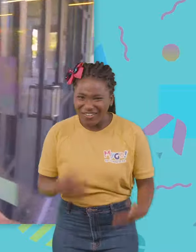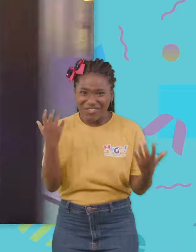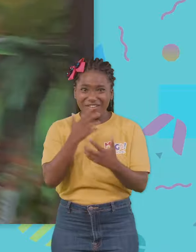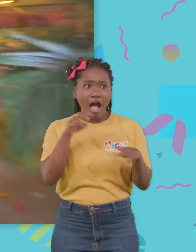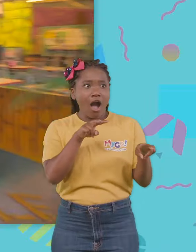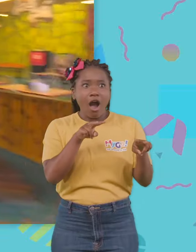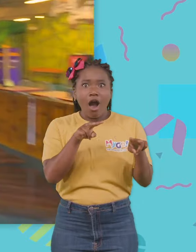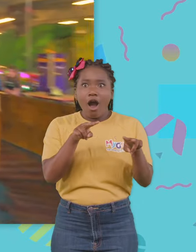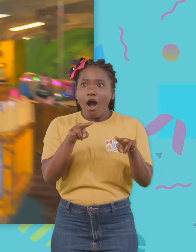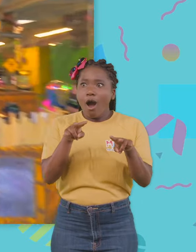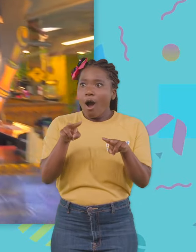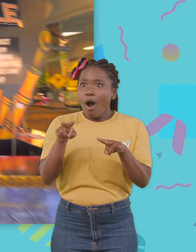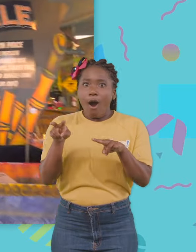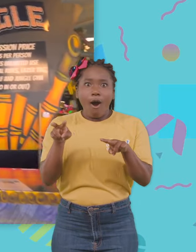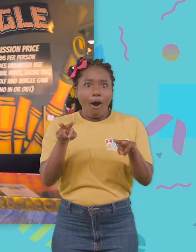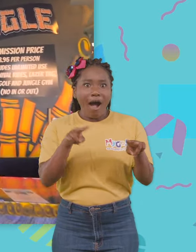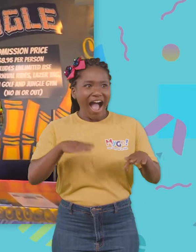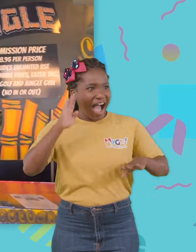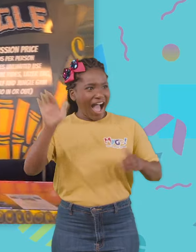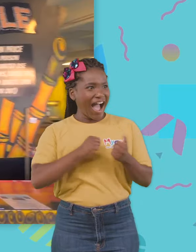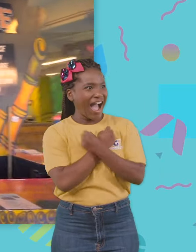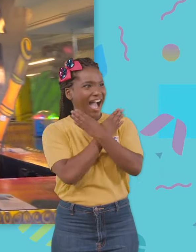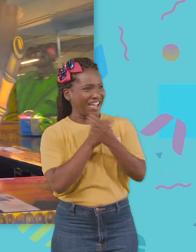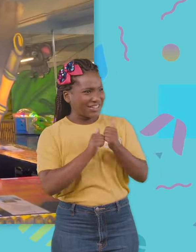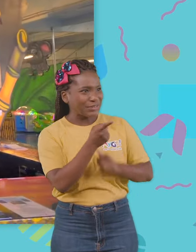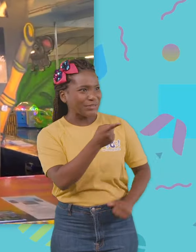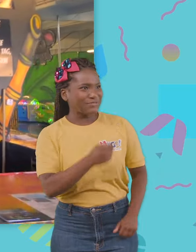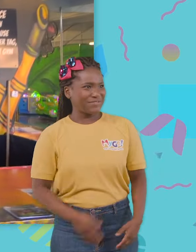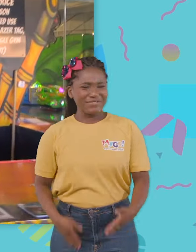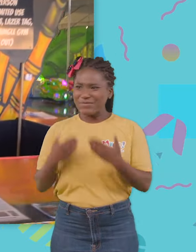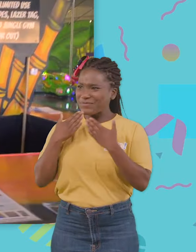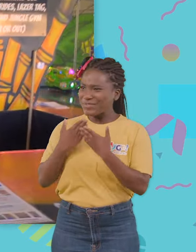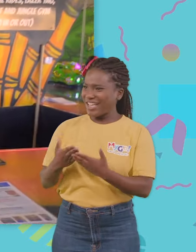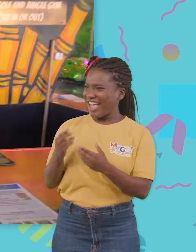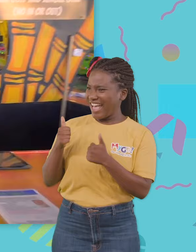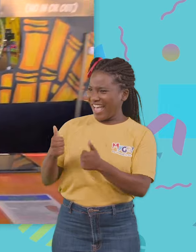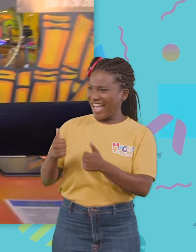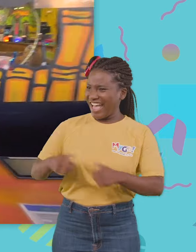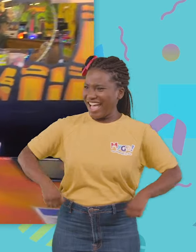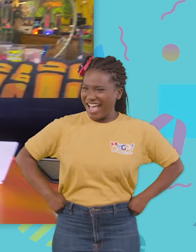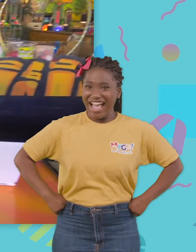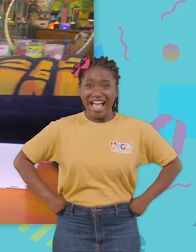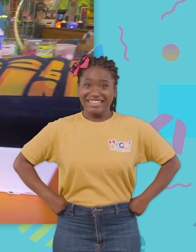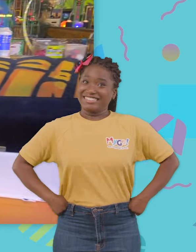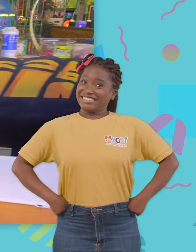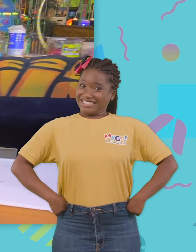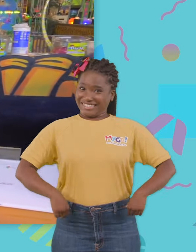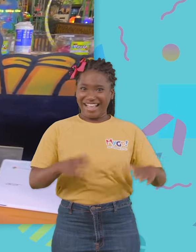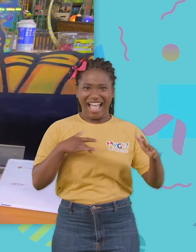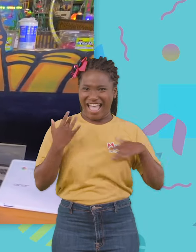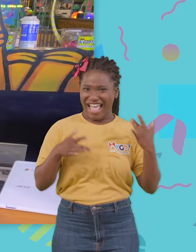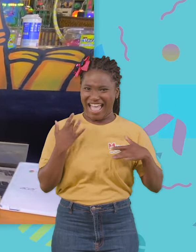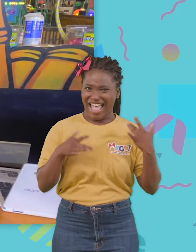Whoa, whoa, whoa. Check it out! Oh, hi, Blippi. How are you? I'm good, thank you. Ooh, I am